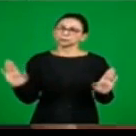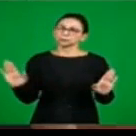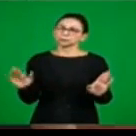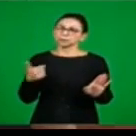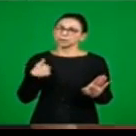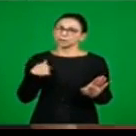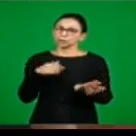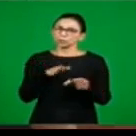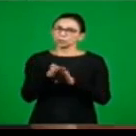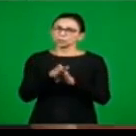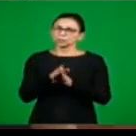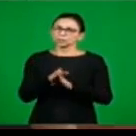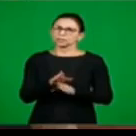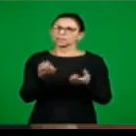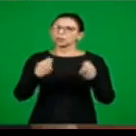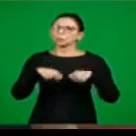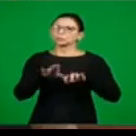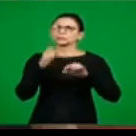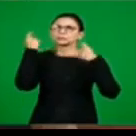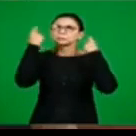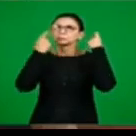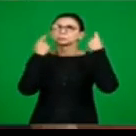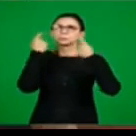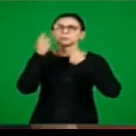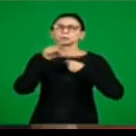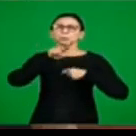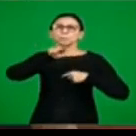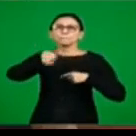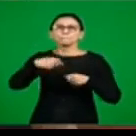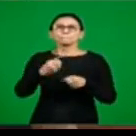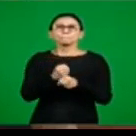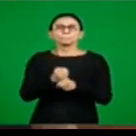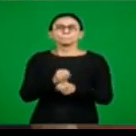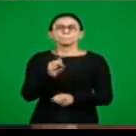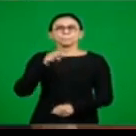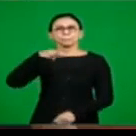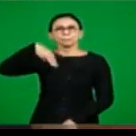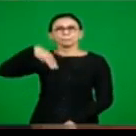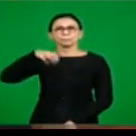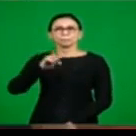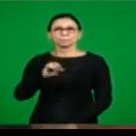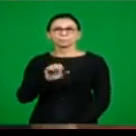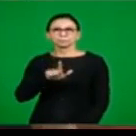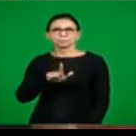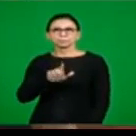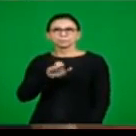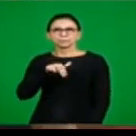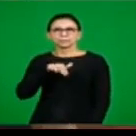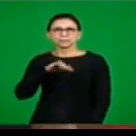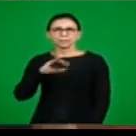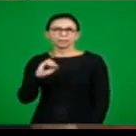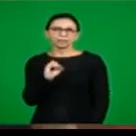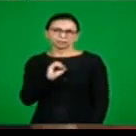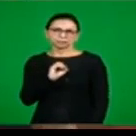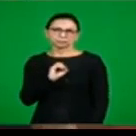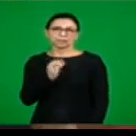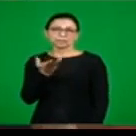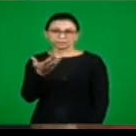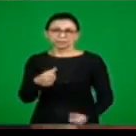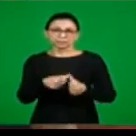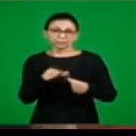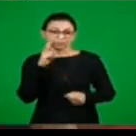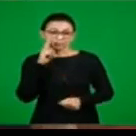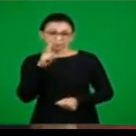but I don't invite anyone to be worried about the millennium. I even say the following. Want to worry about the